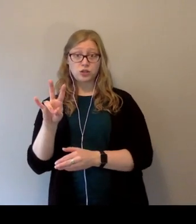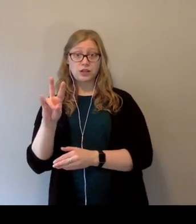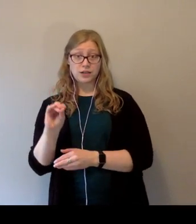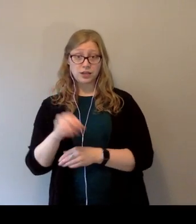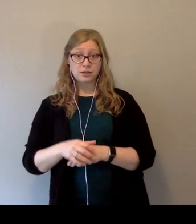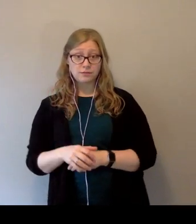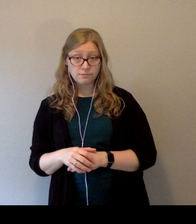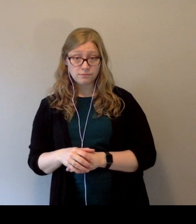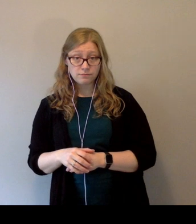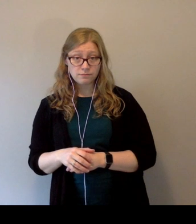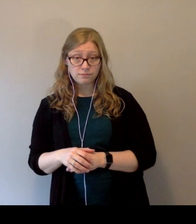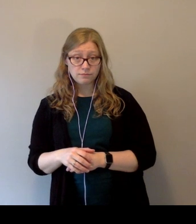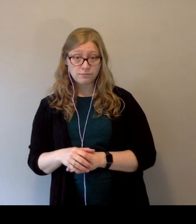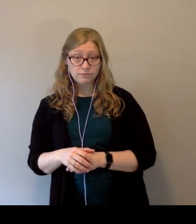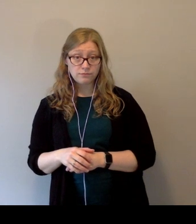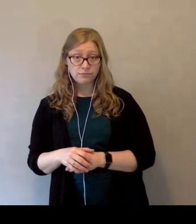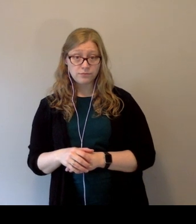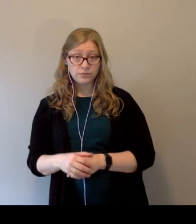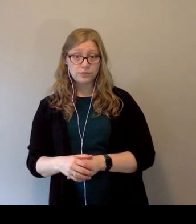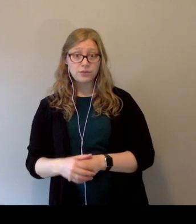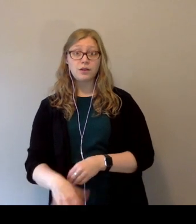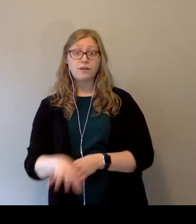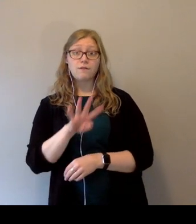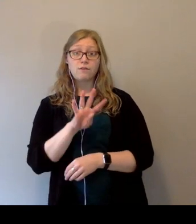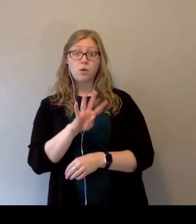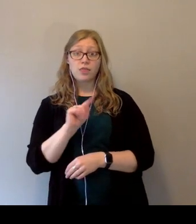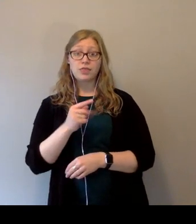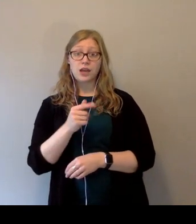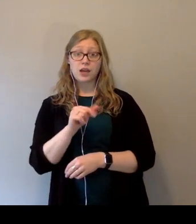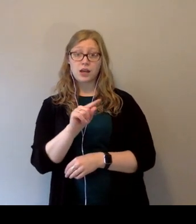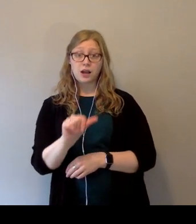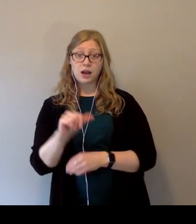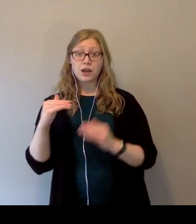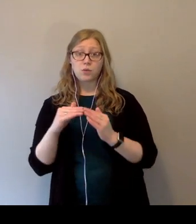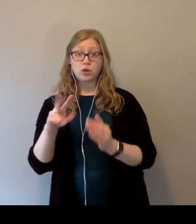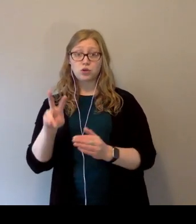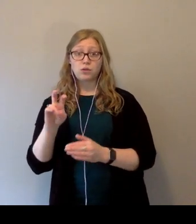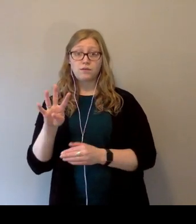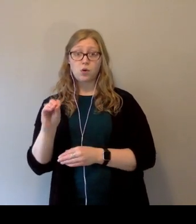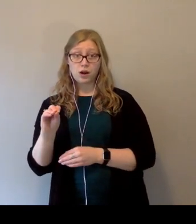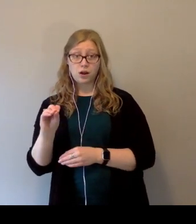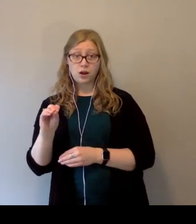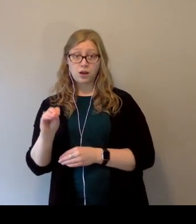equals 240, and theta equals 60.